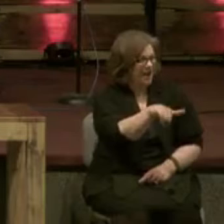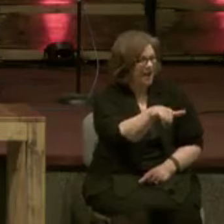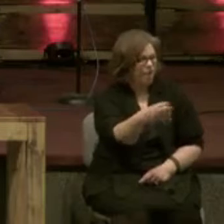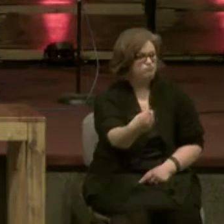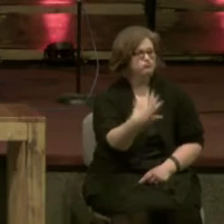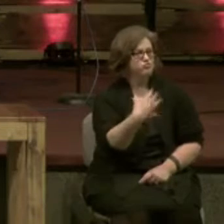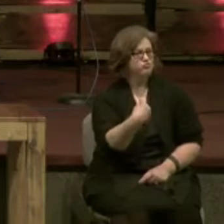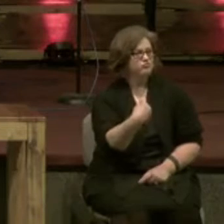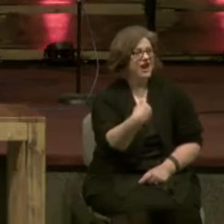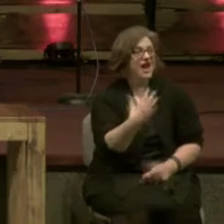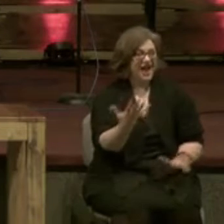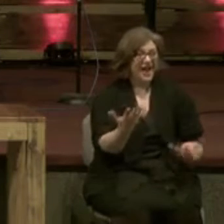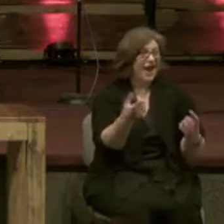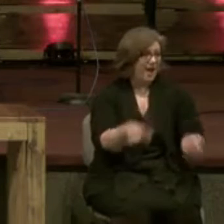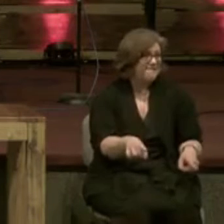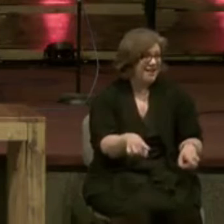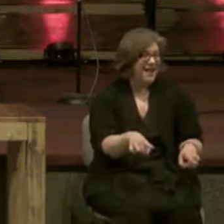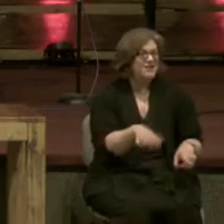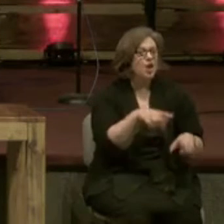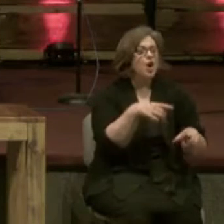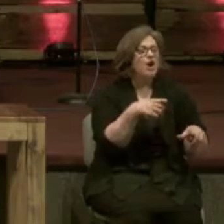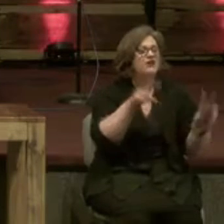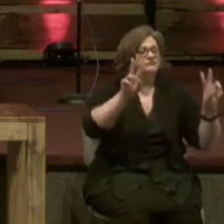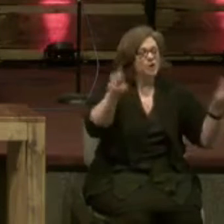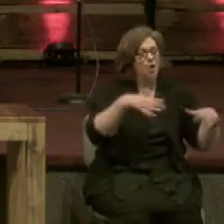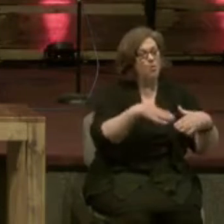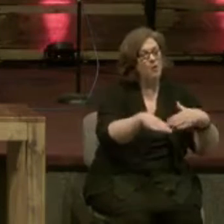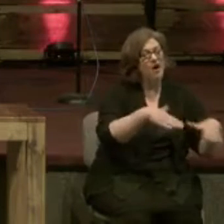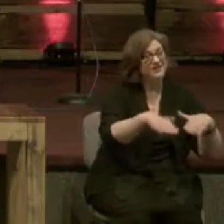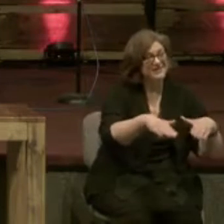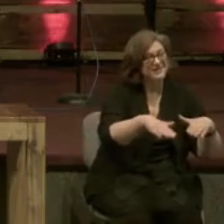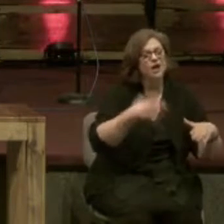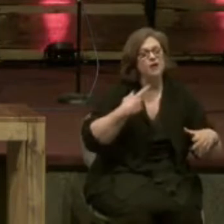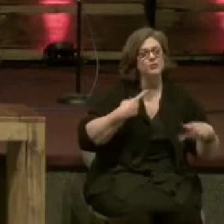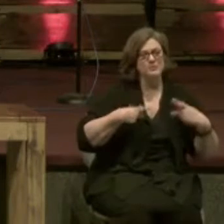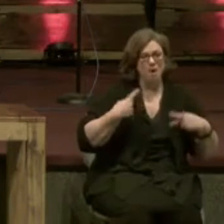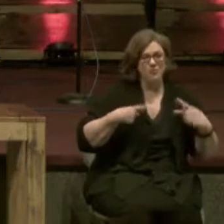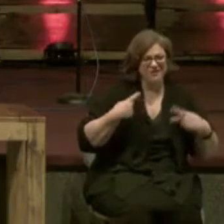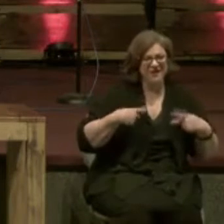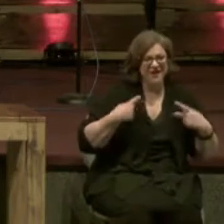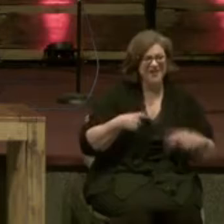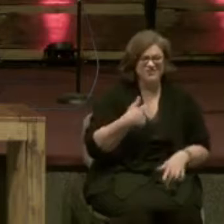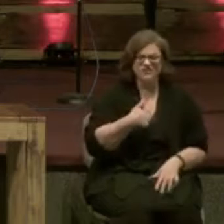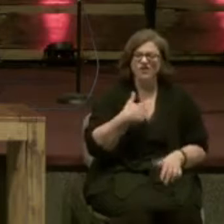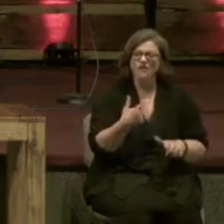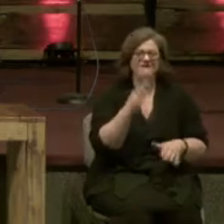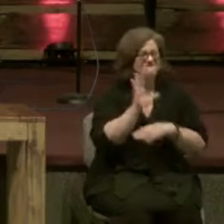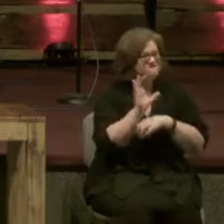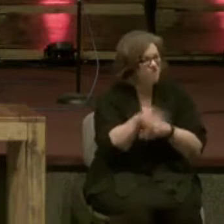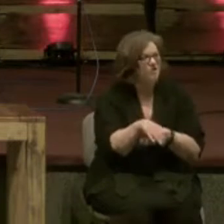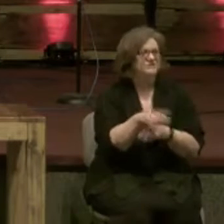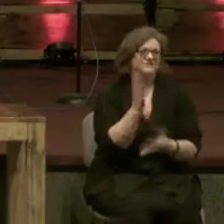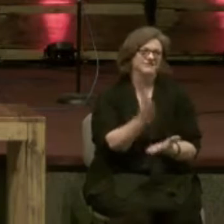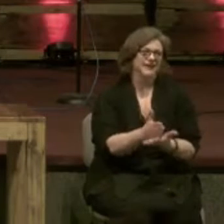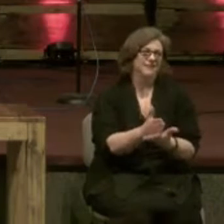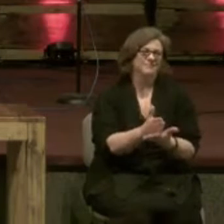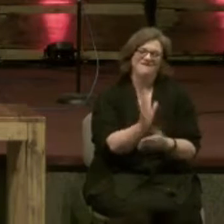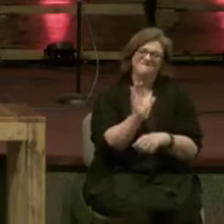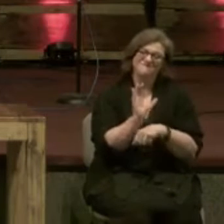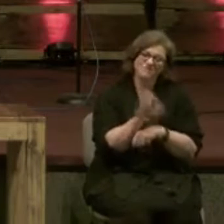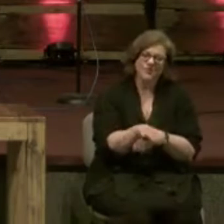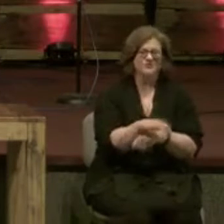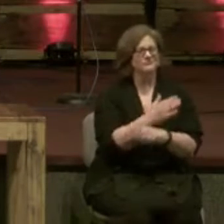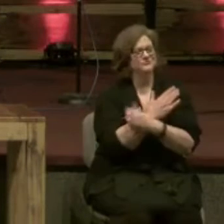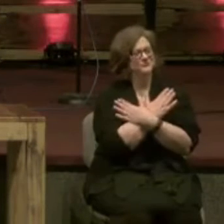and come to find out, I had walking pneumonia, and so I had to slow down. I had to stop. I had to